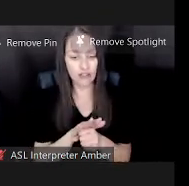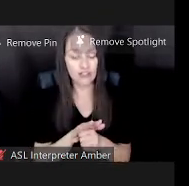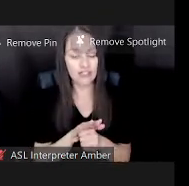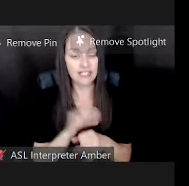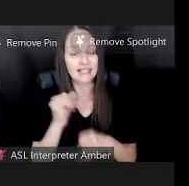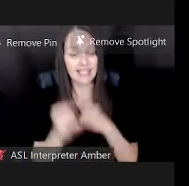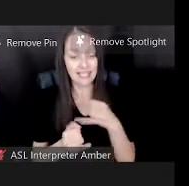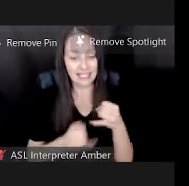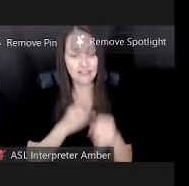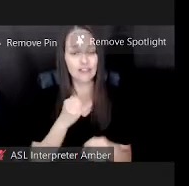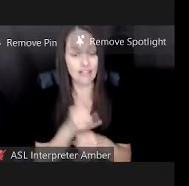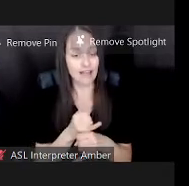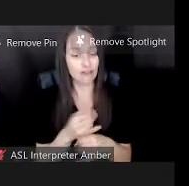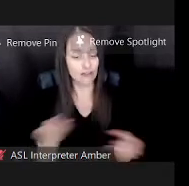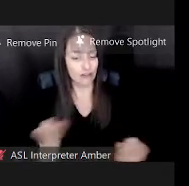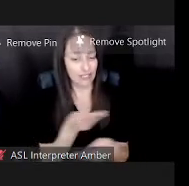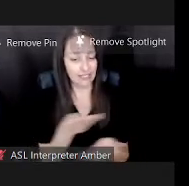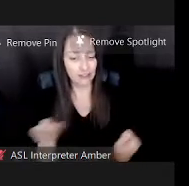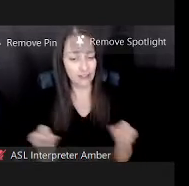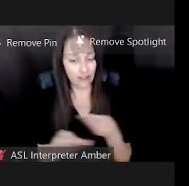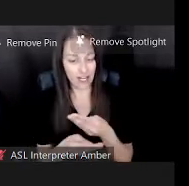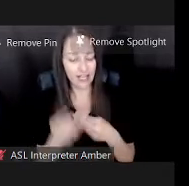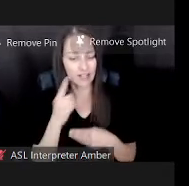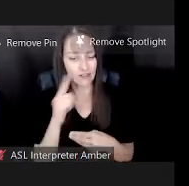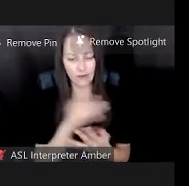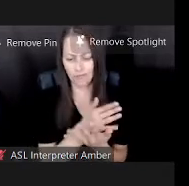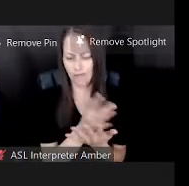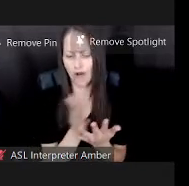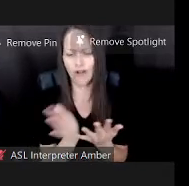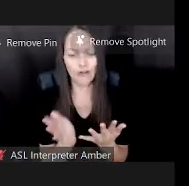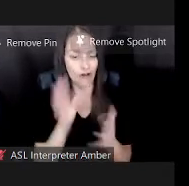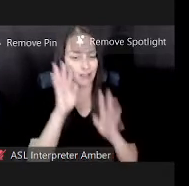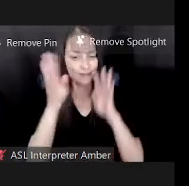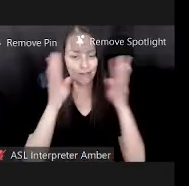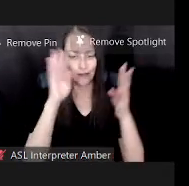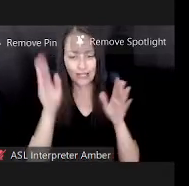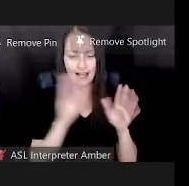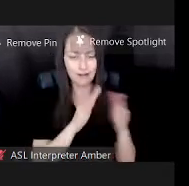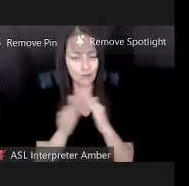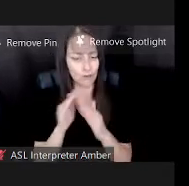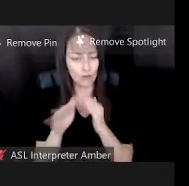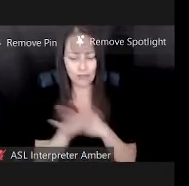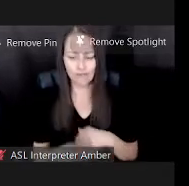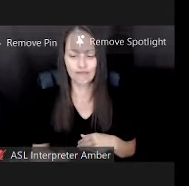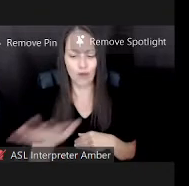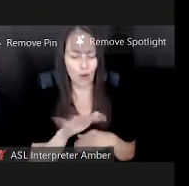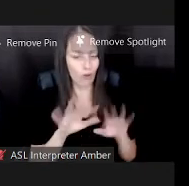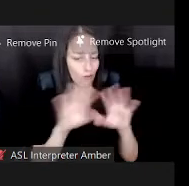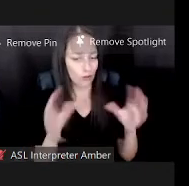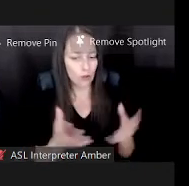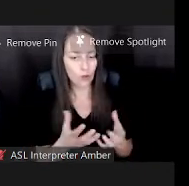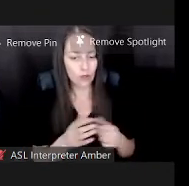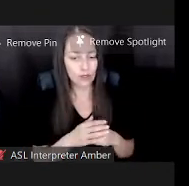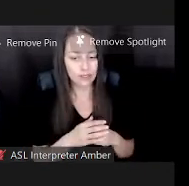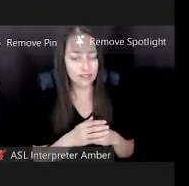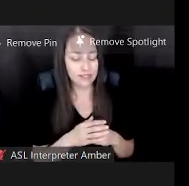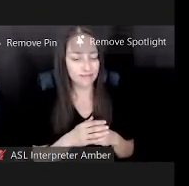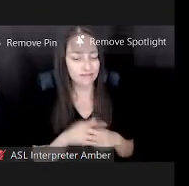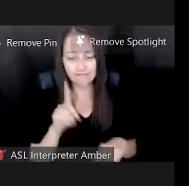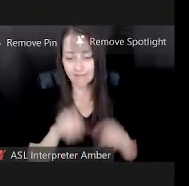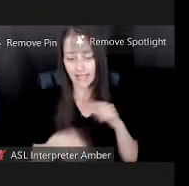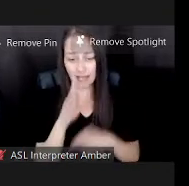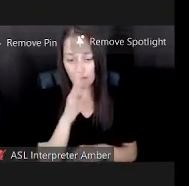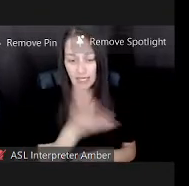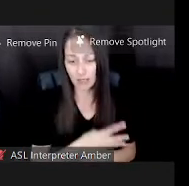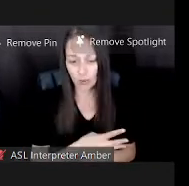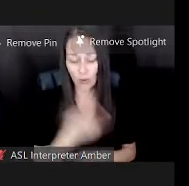international exchange principles across the creative community worldwide is not left behind under